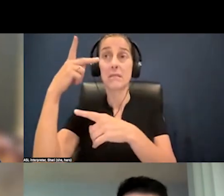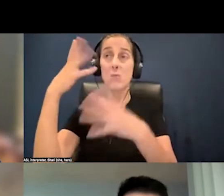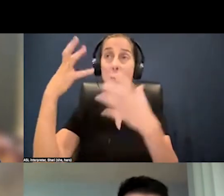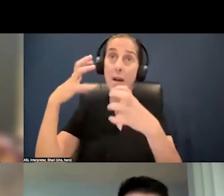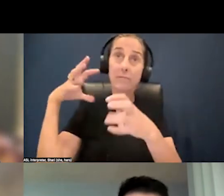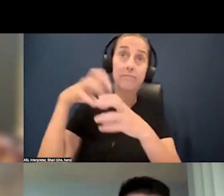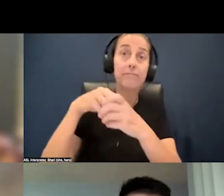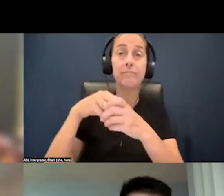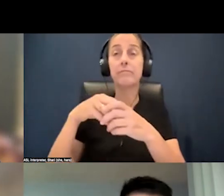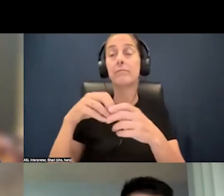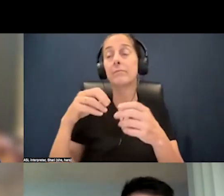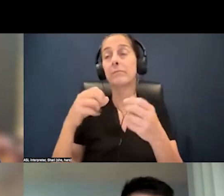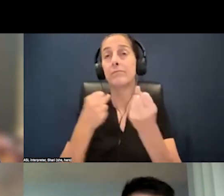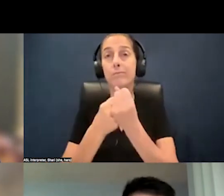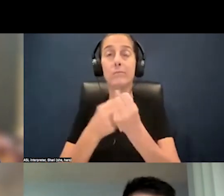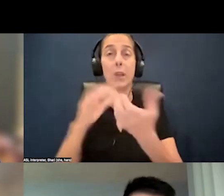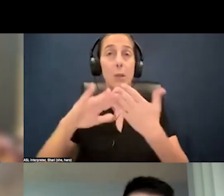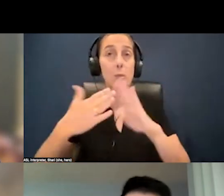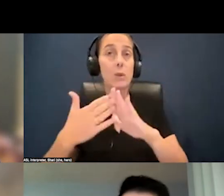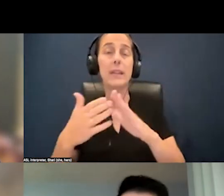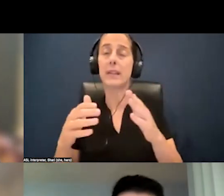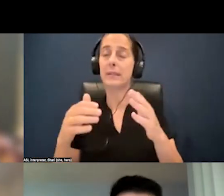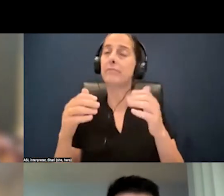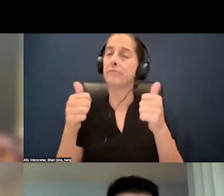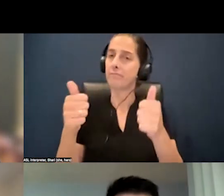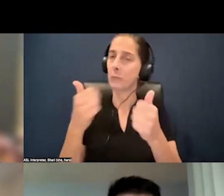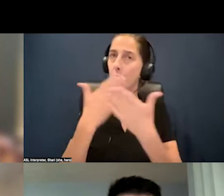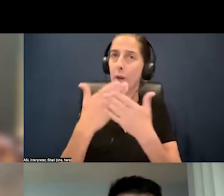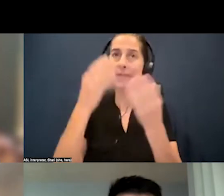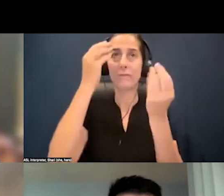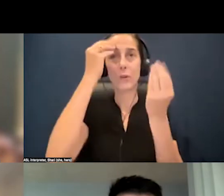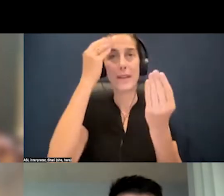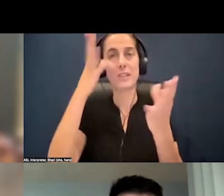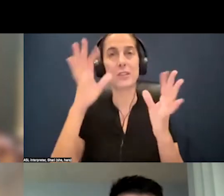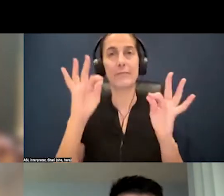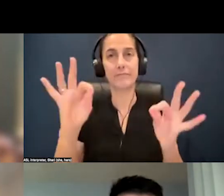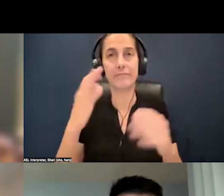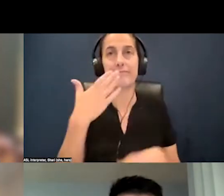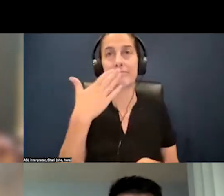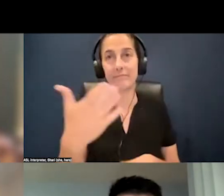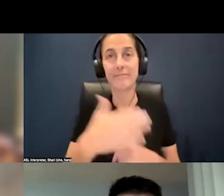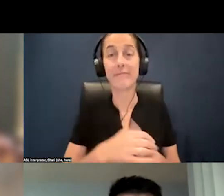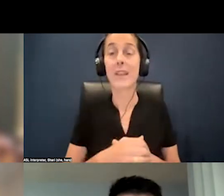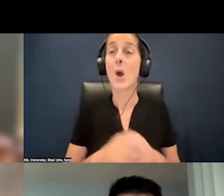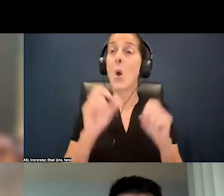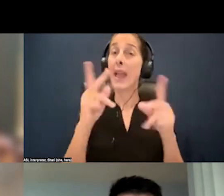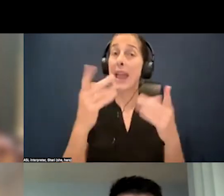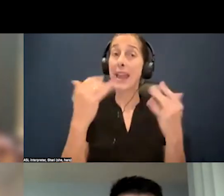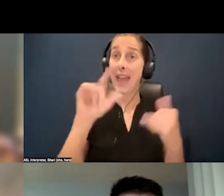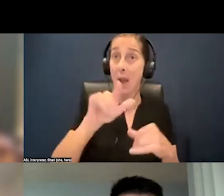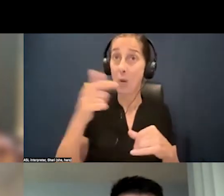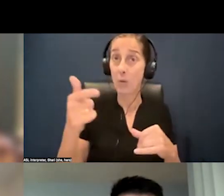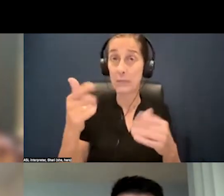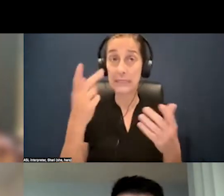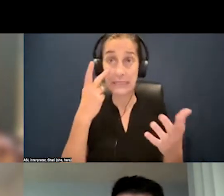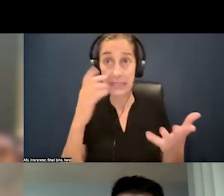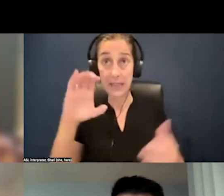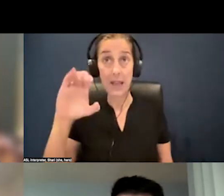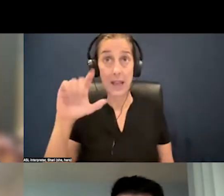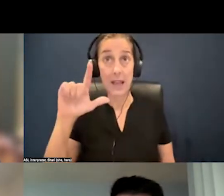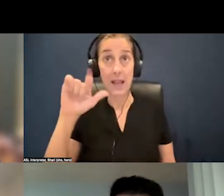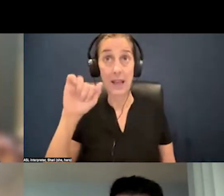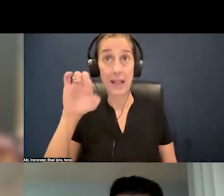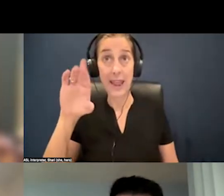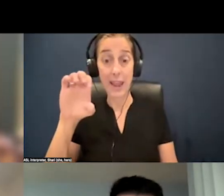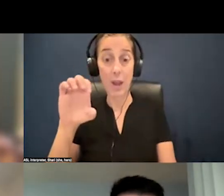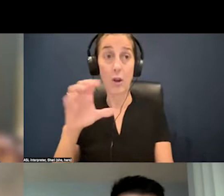awesome information. All right, so I'll see if Claire and Hannah want to take it away